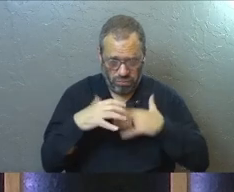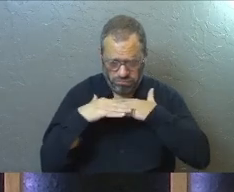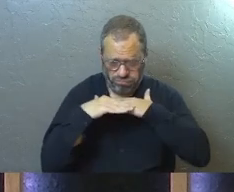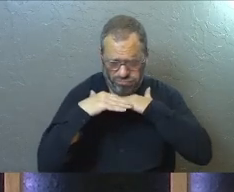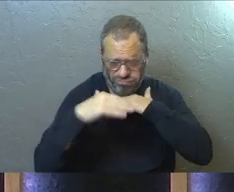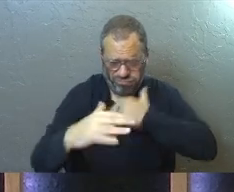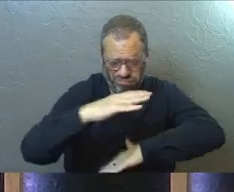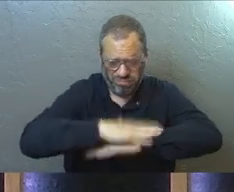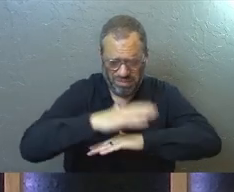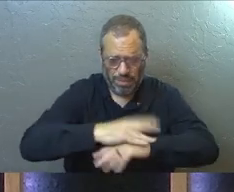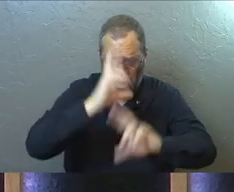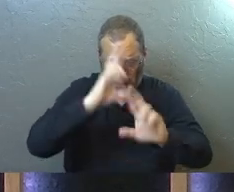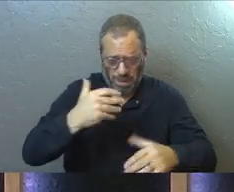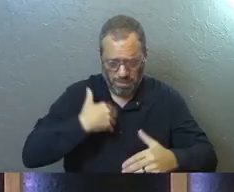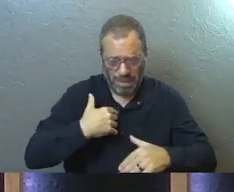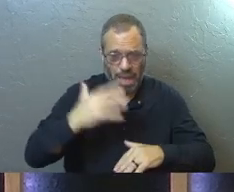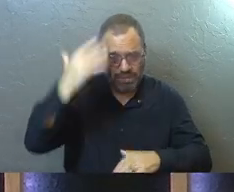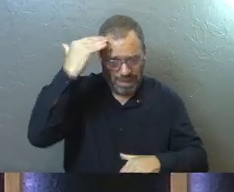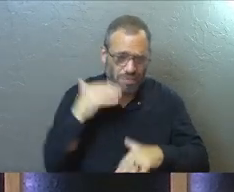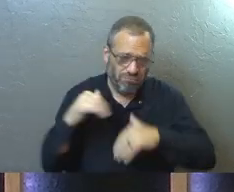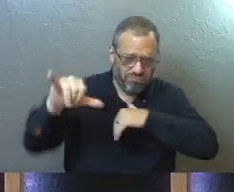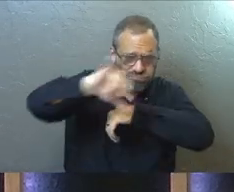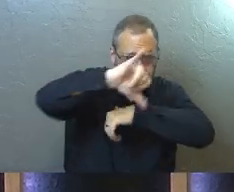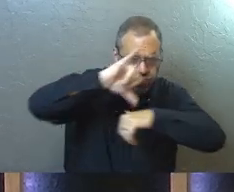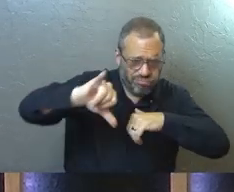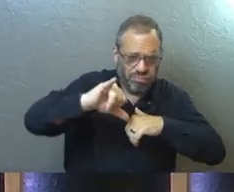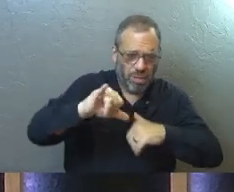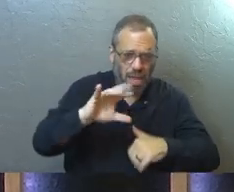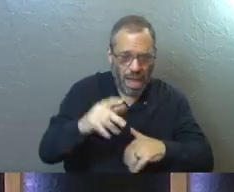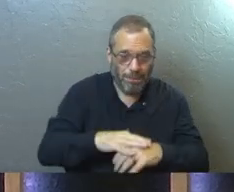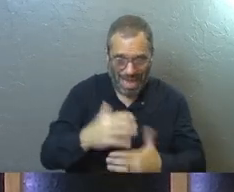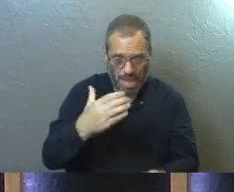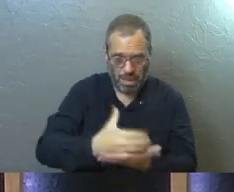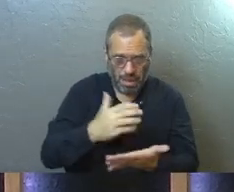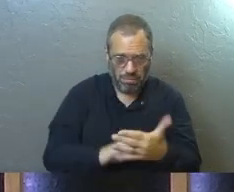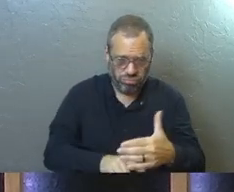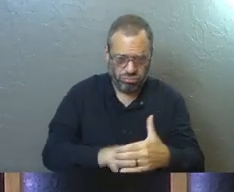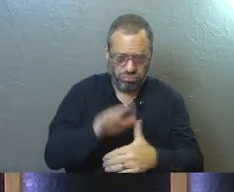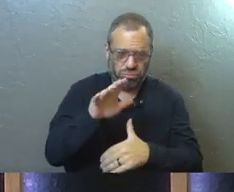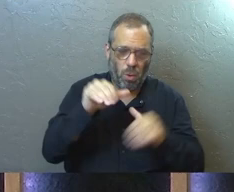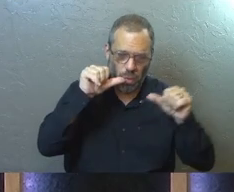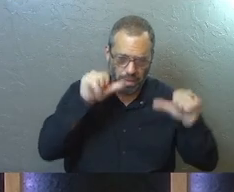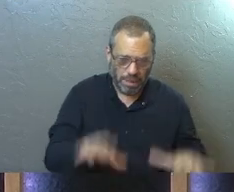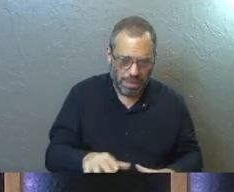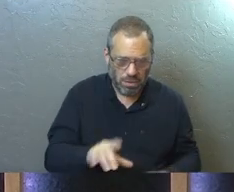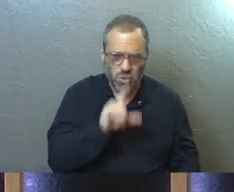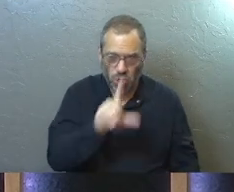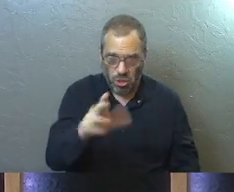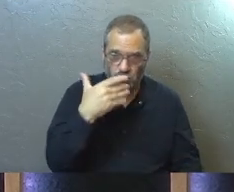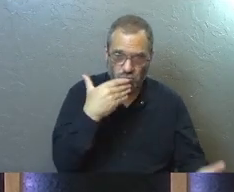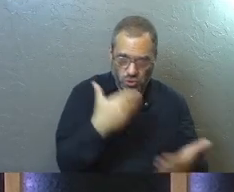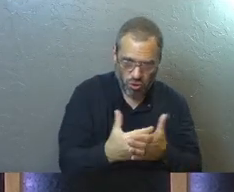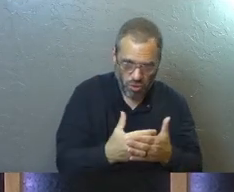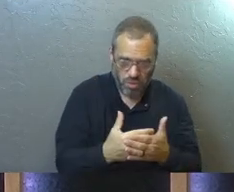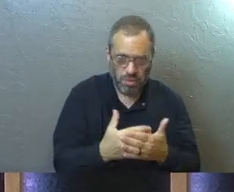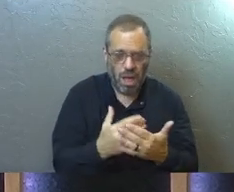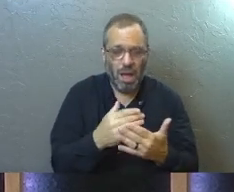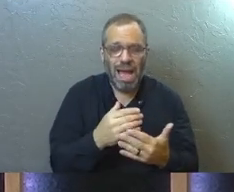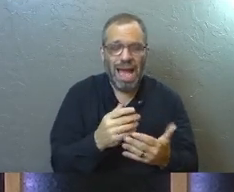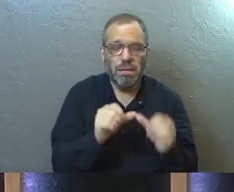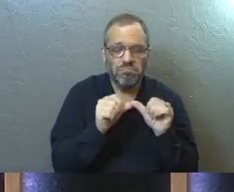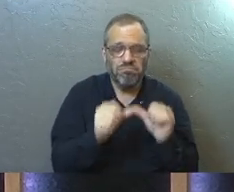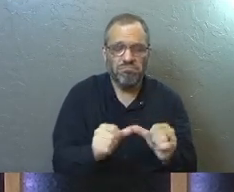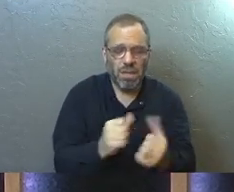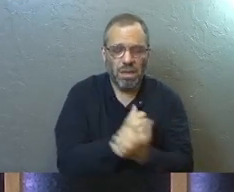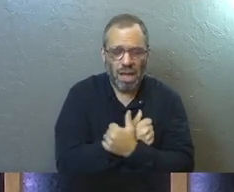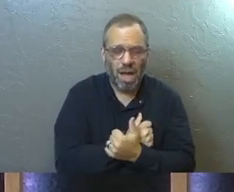enemies. You honor me by anointing my head with oil, and my cup overflows with blessings. Surely your goodness and unfailing love will pursue